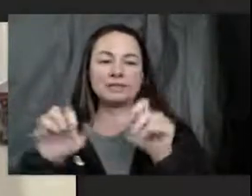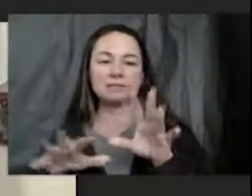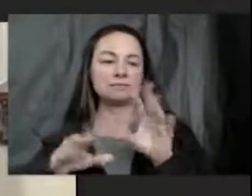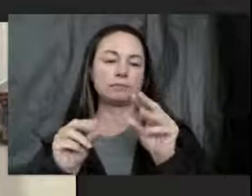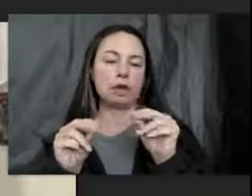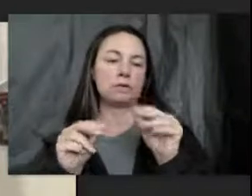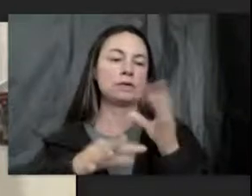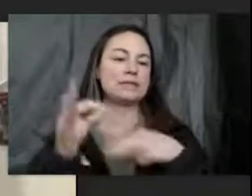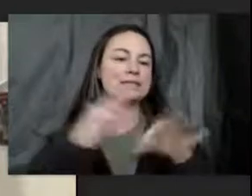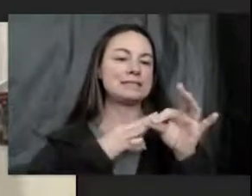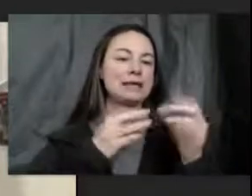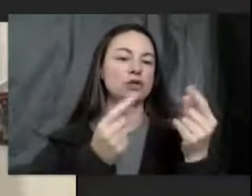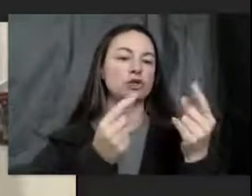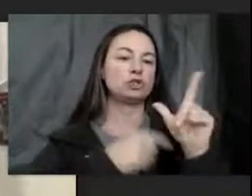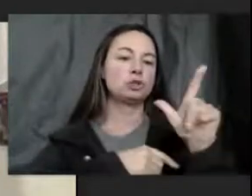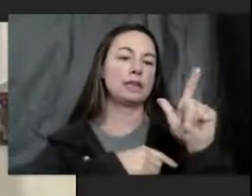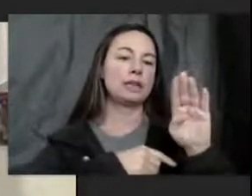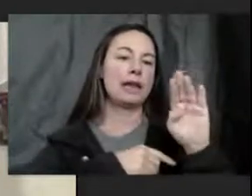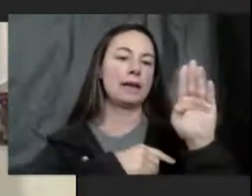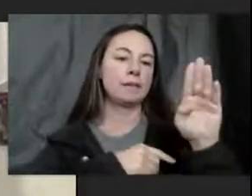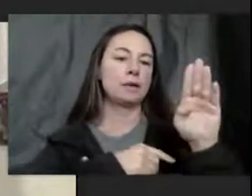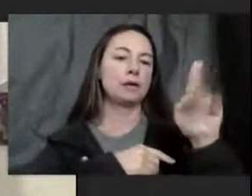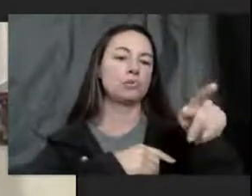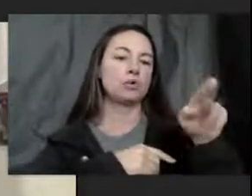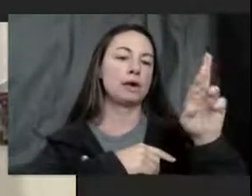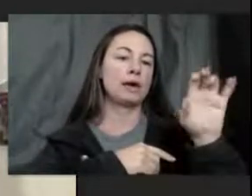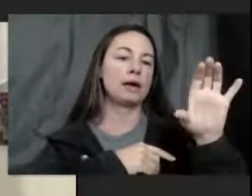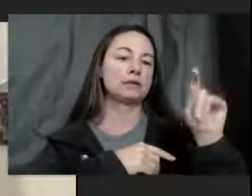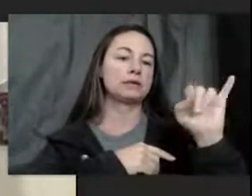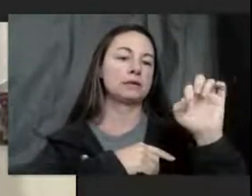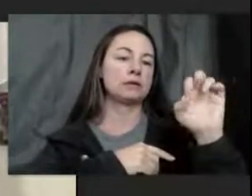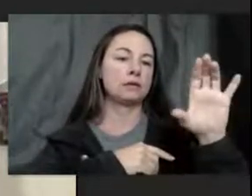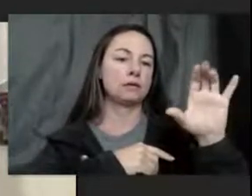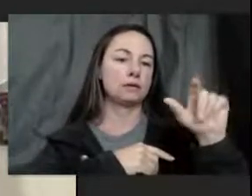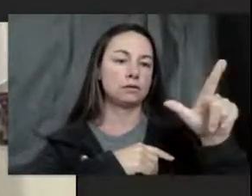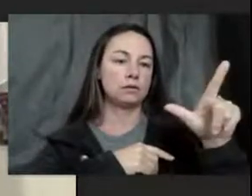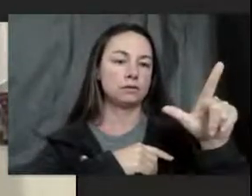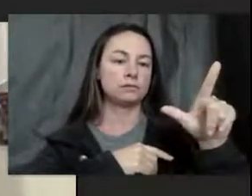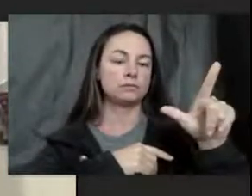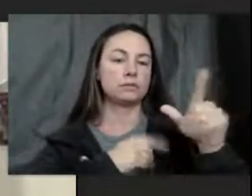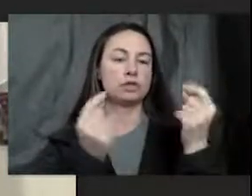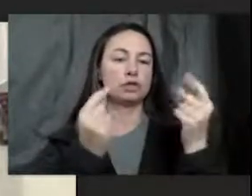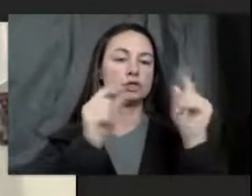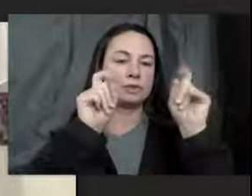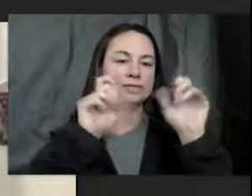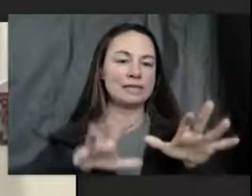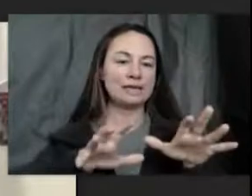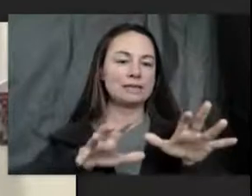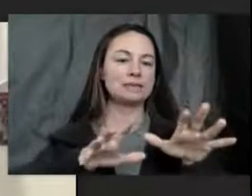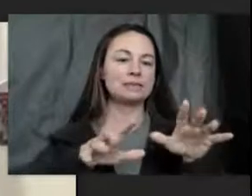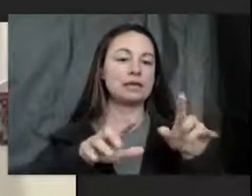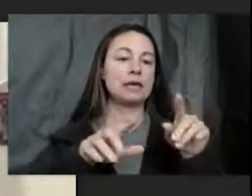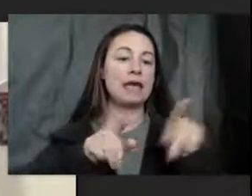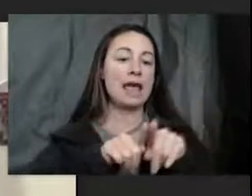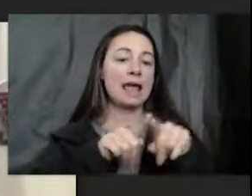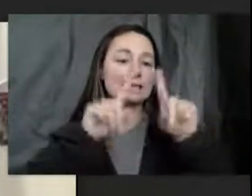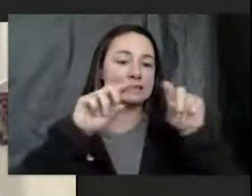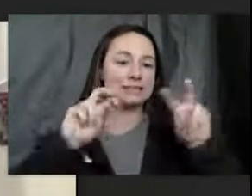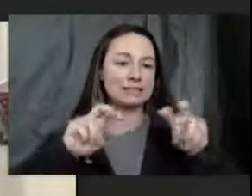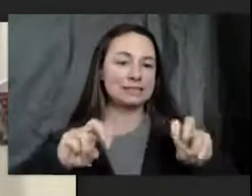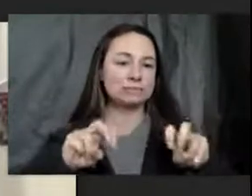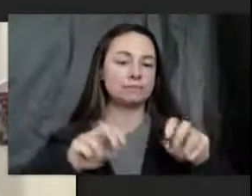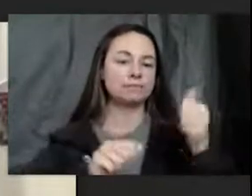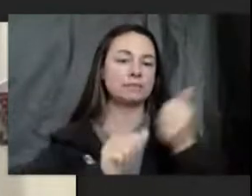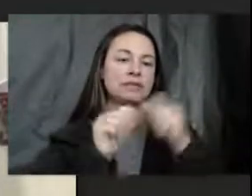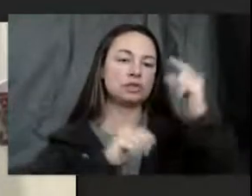virtual lab practical. In a lab practical, it is a test where you do a lab as an assessment. Every quarter, we